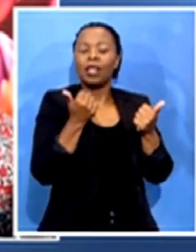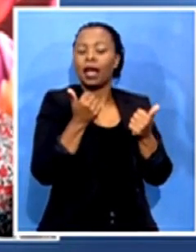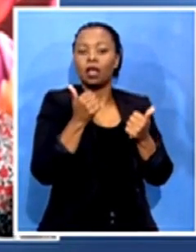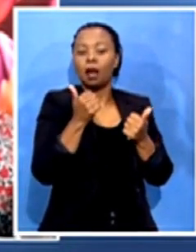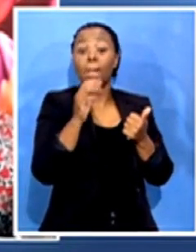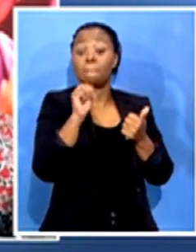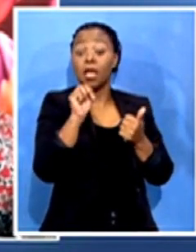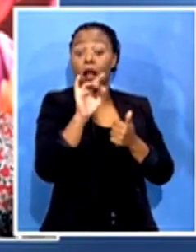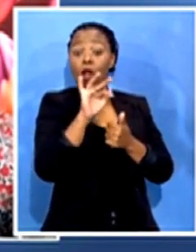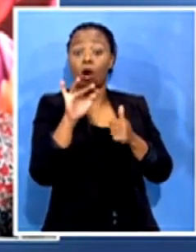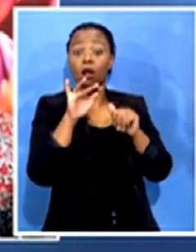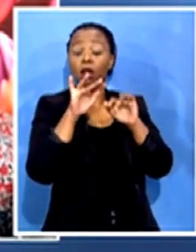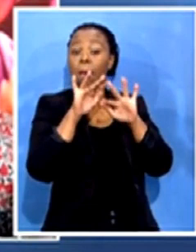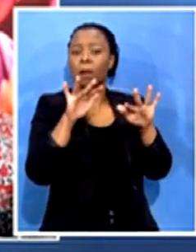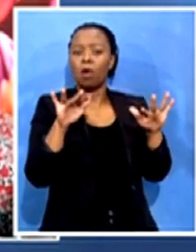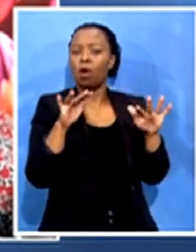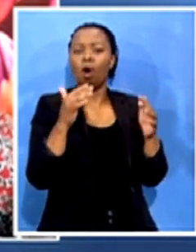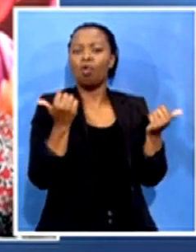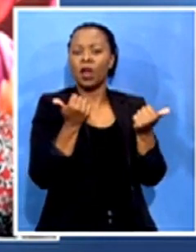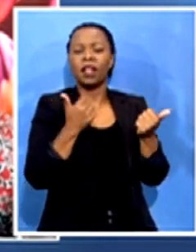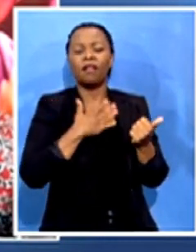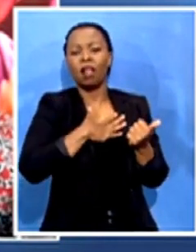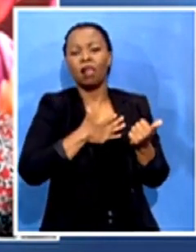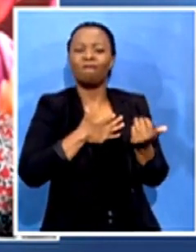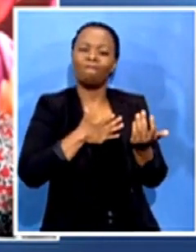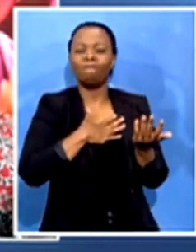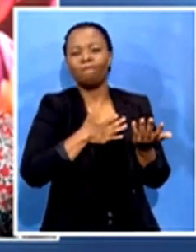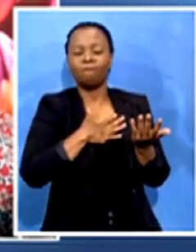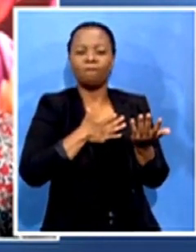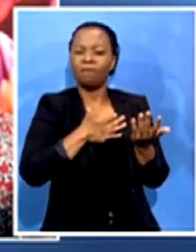who feel that this is an unfair development?